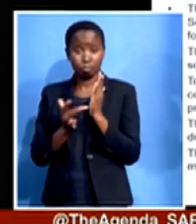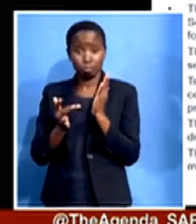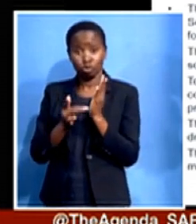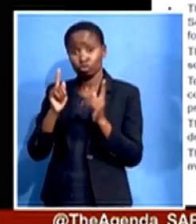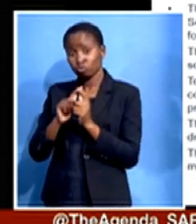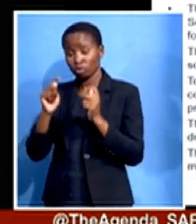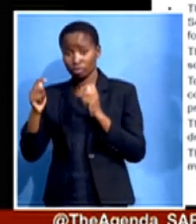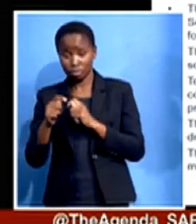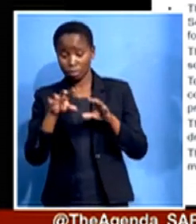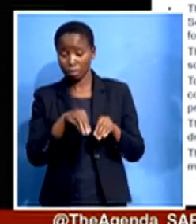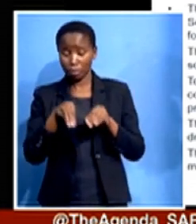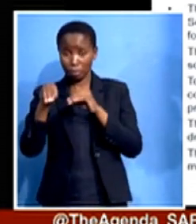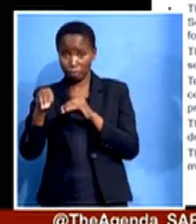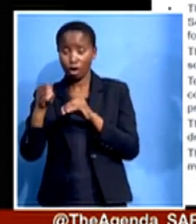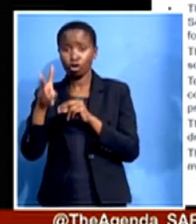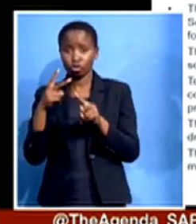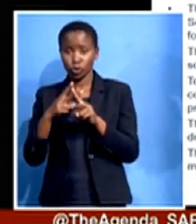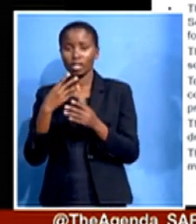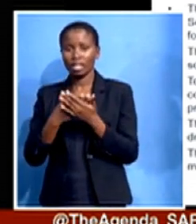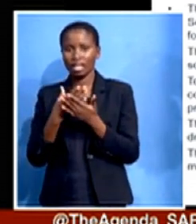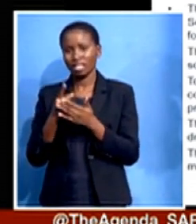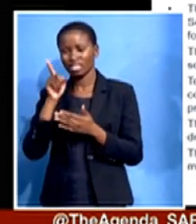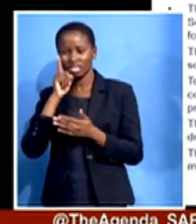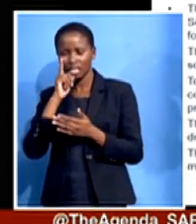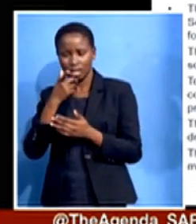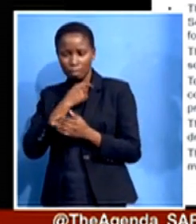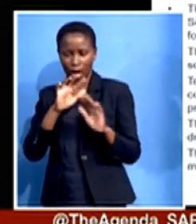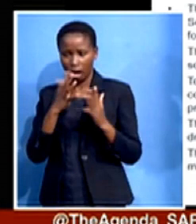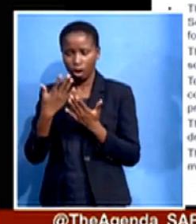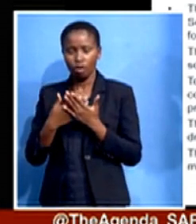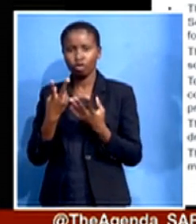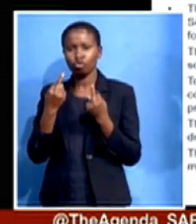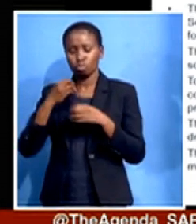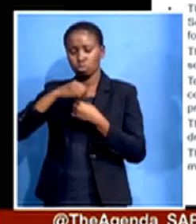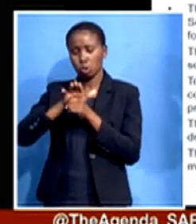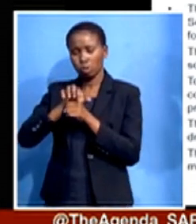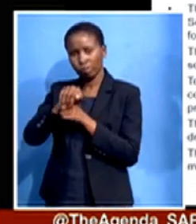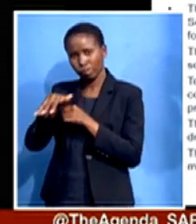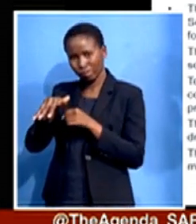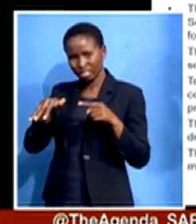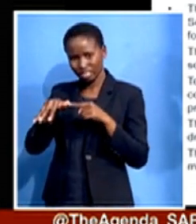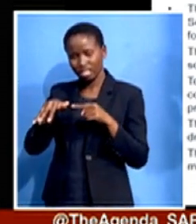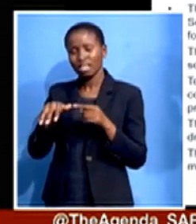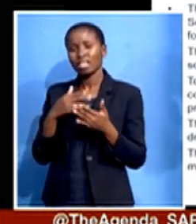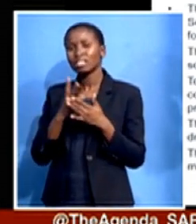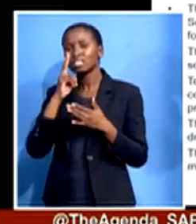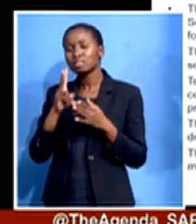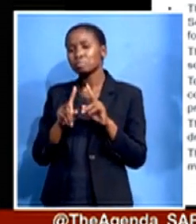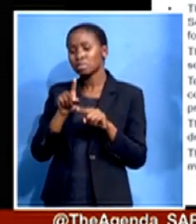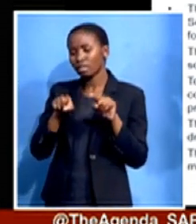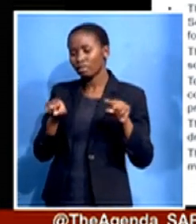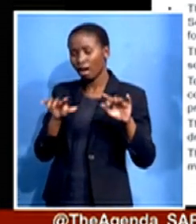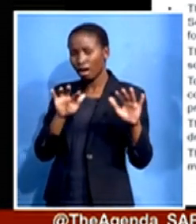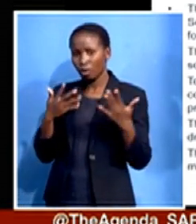variants. And the approach is necessary given the strain variation that could impact the efficacy of some of the